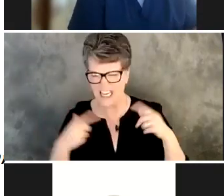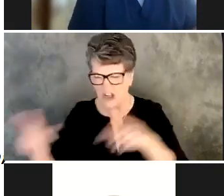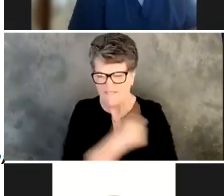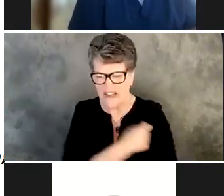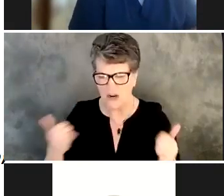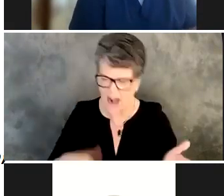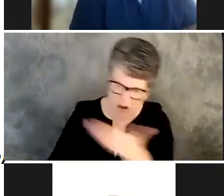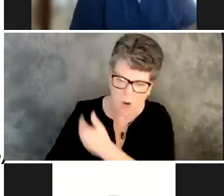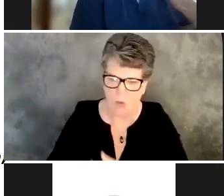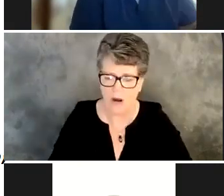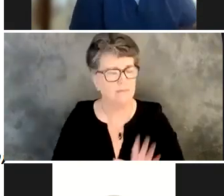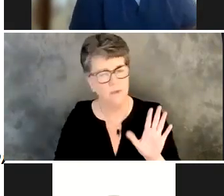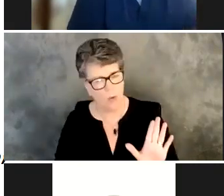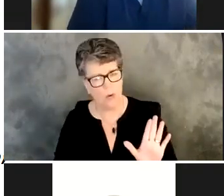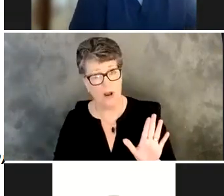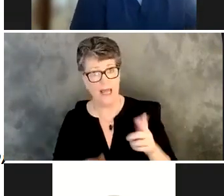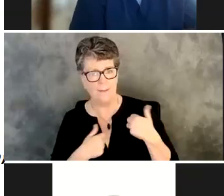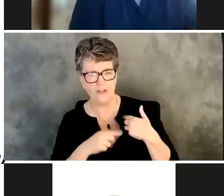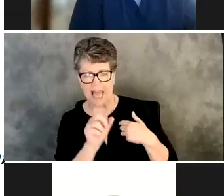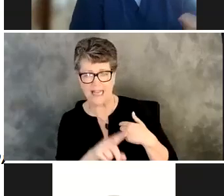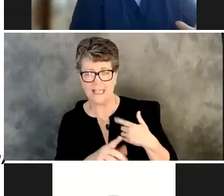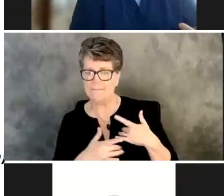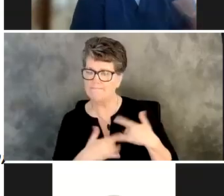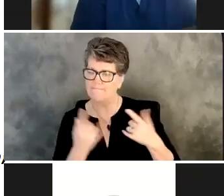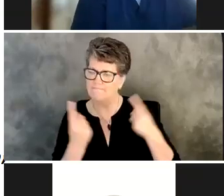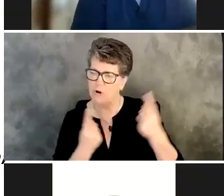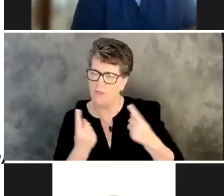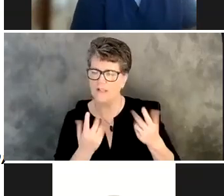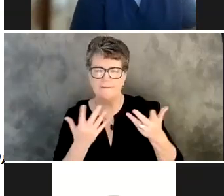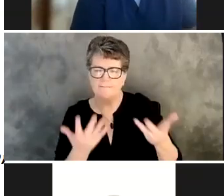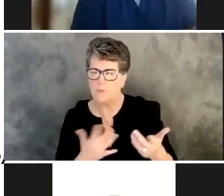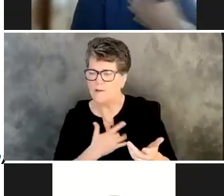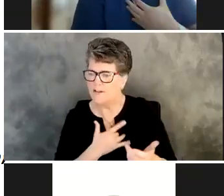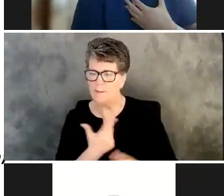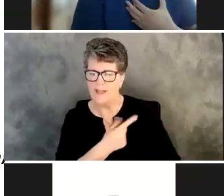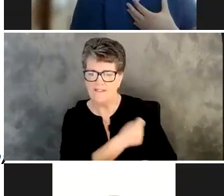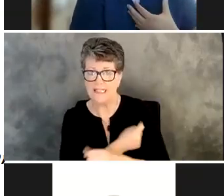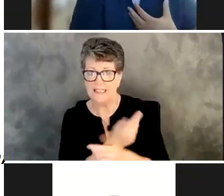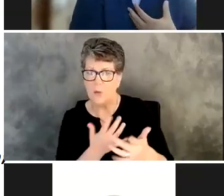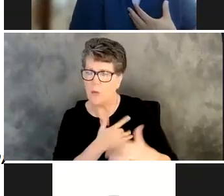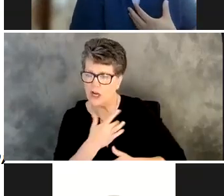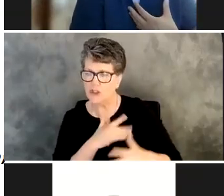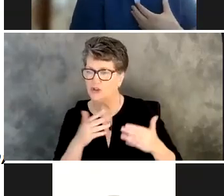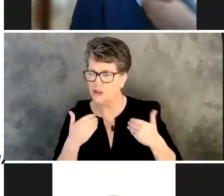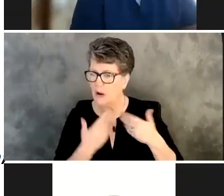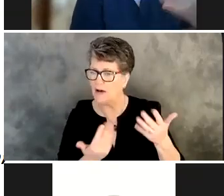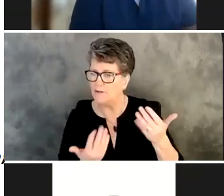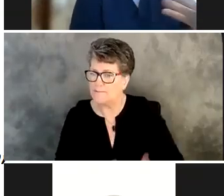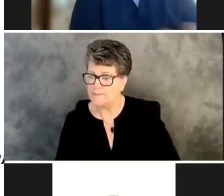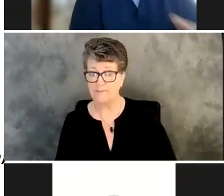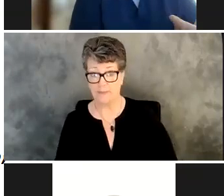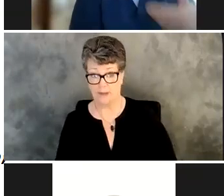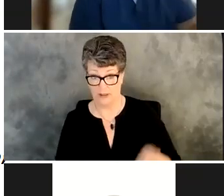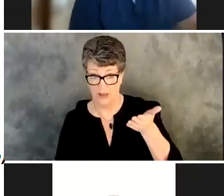right now. It should be me just asking you what your thoughts are, right? What do you think about the vaccine? What concerns do you have the vaccine?